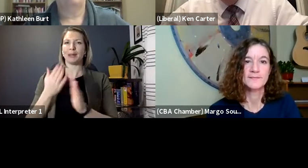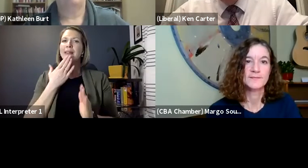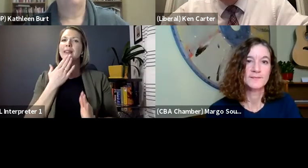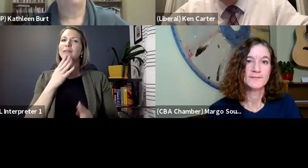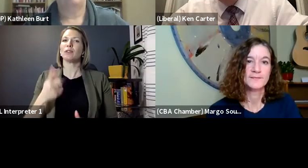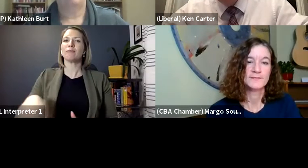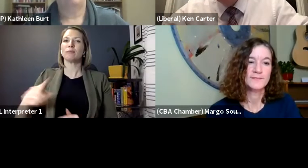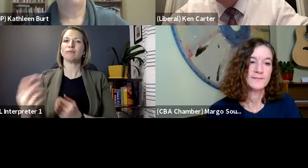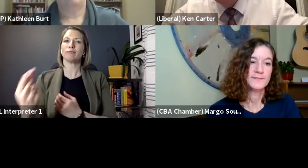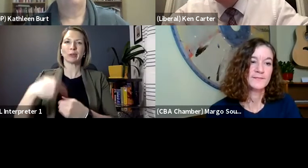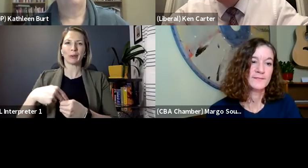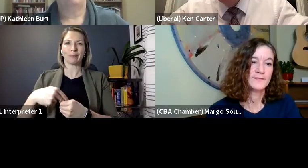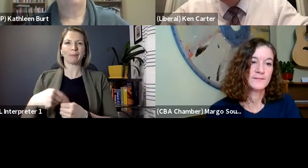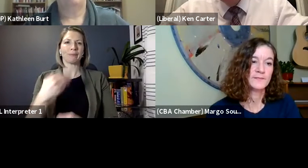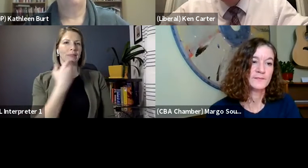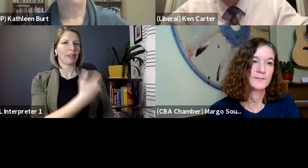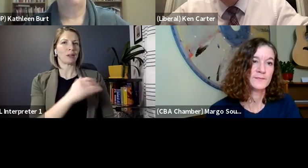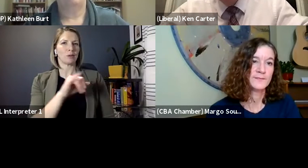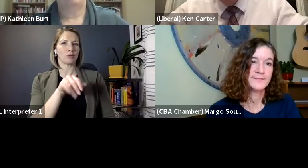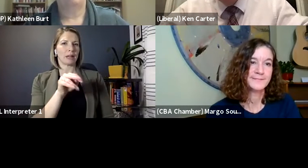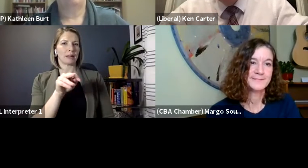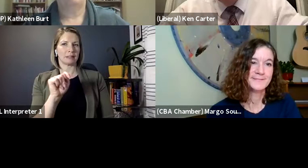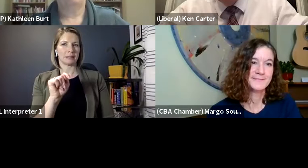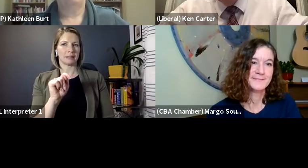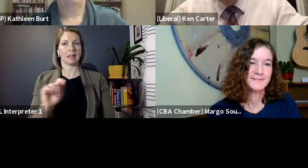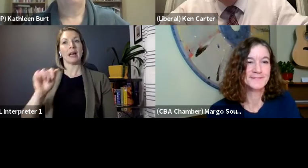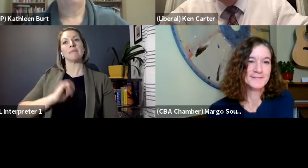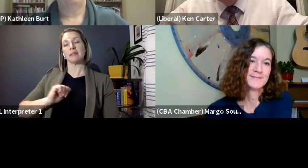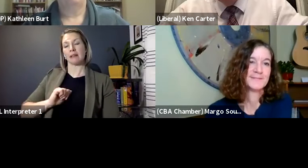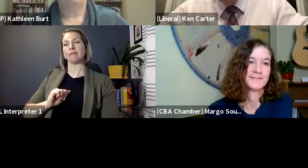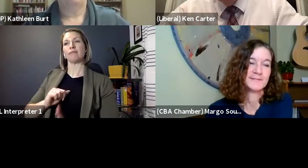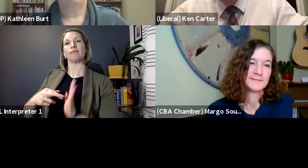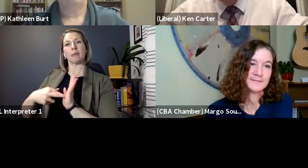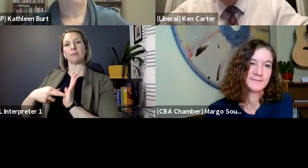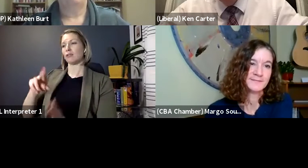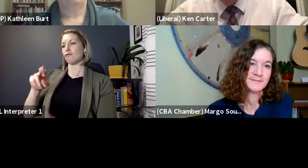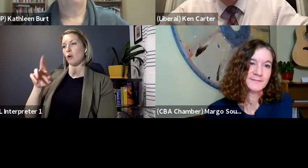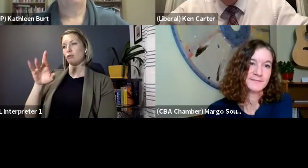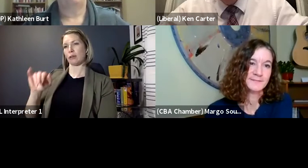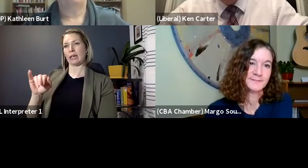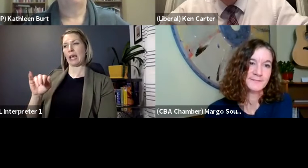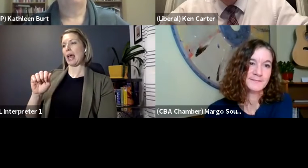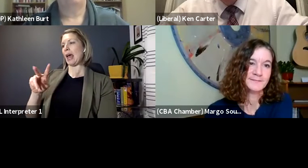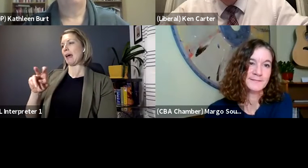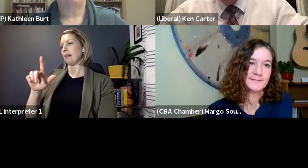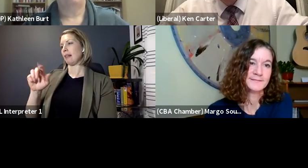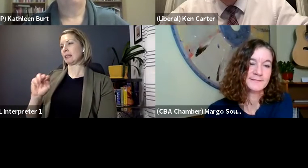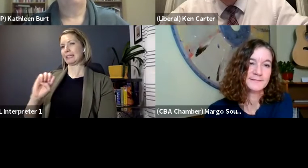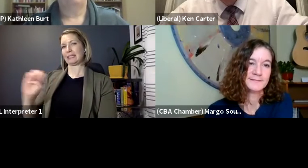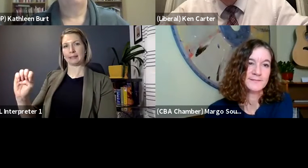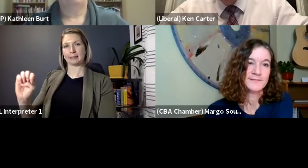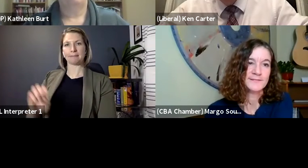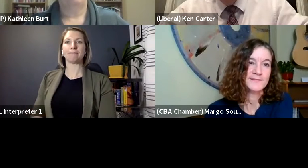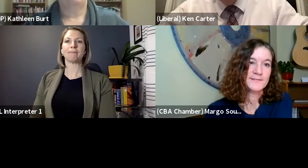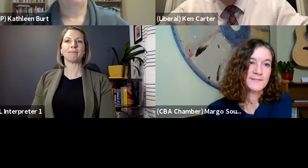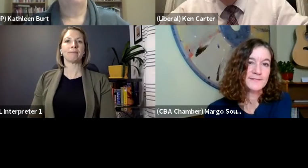Thanks, Janet. Finally, as I'm a member of Rotary of Avalon Northeast, I'll provide a few words about Rotary. This